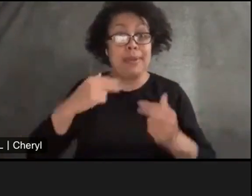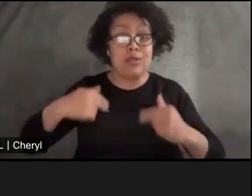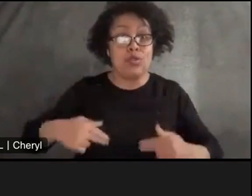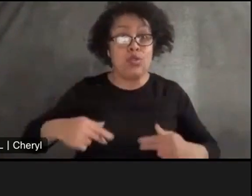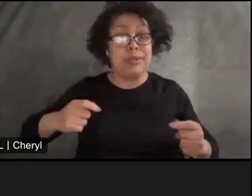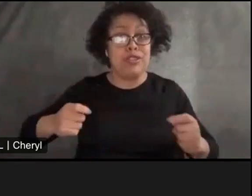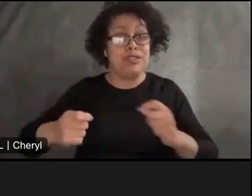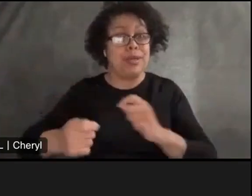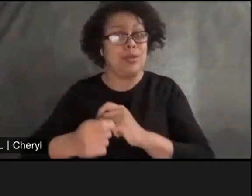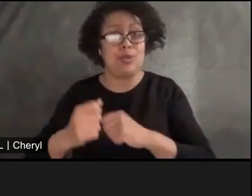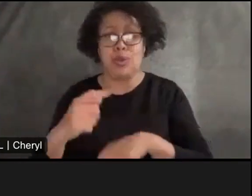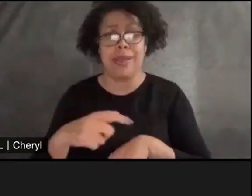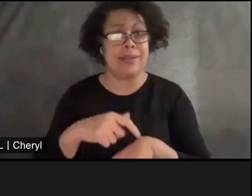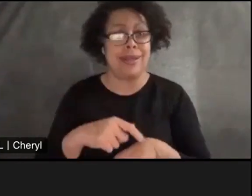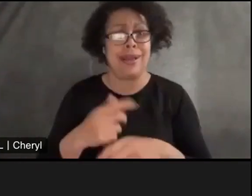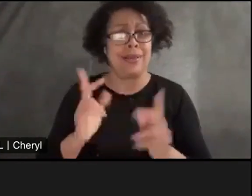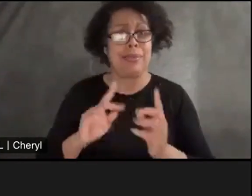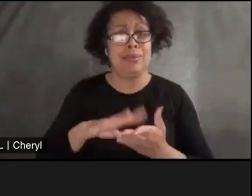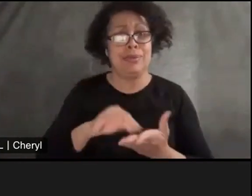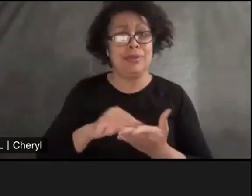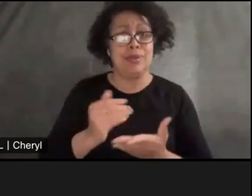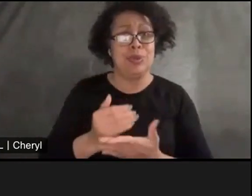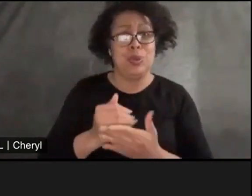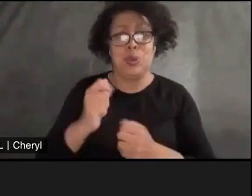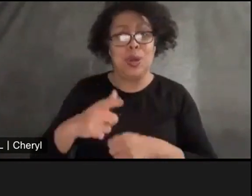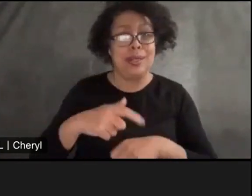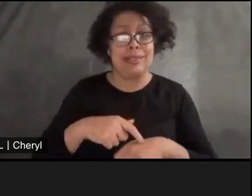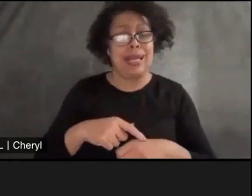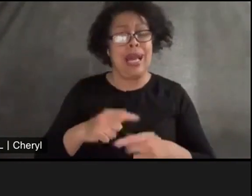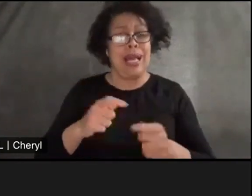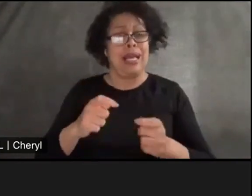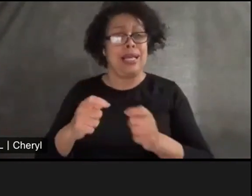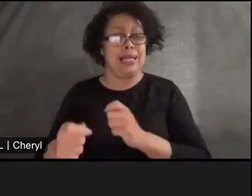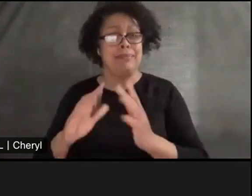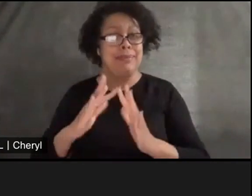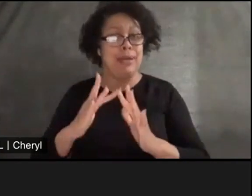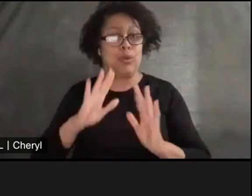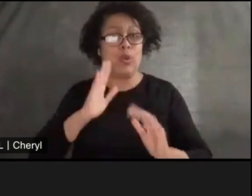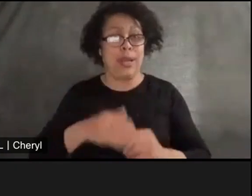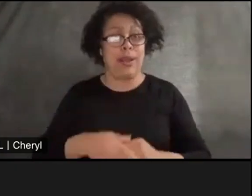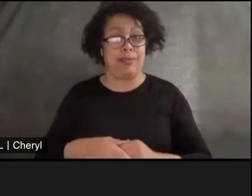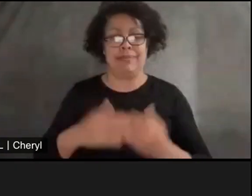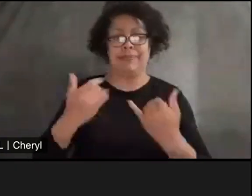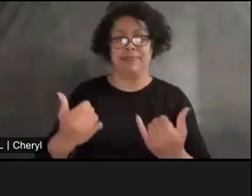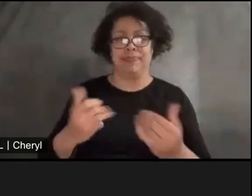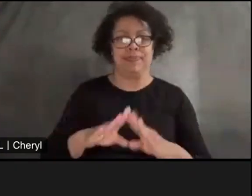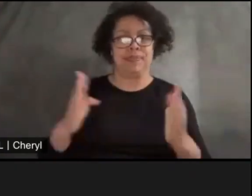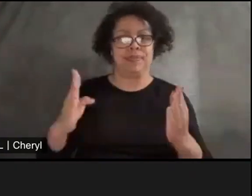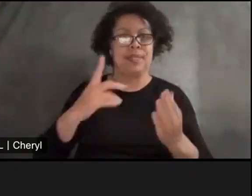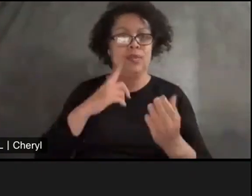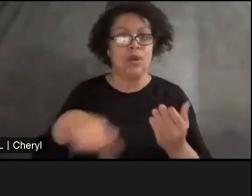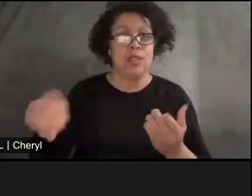things. And so I want to open this up for anyone who wants to